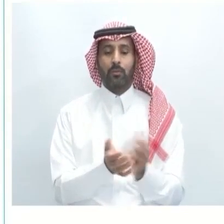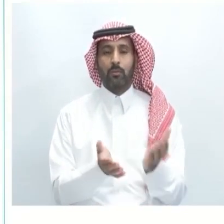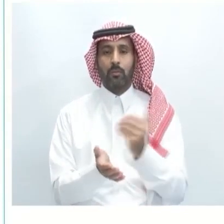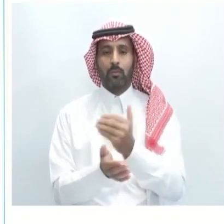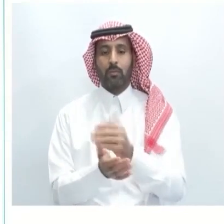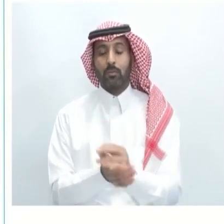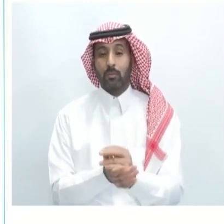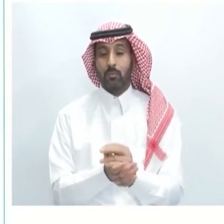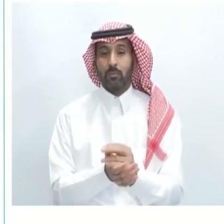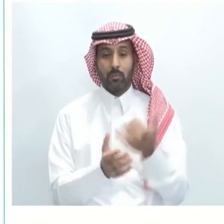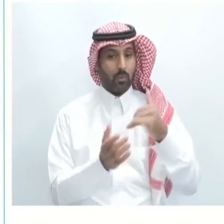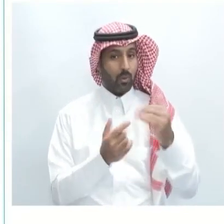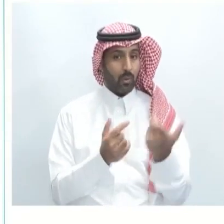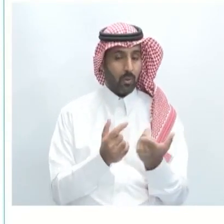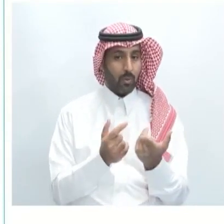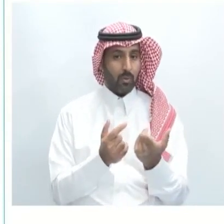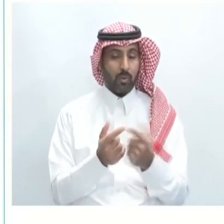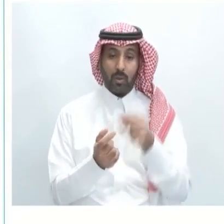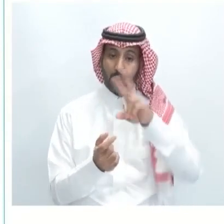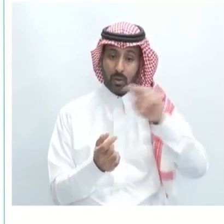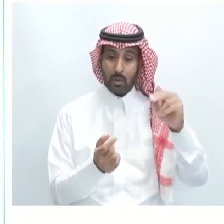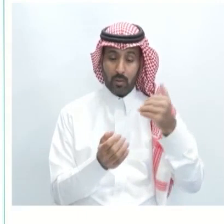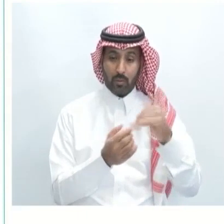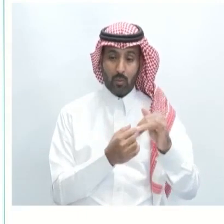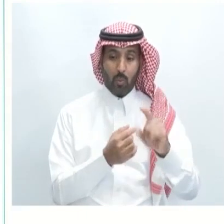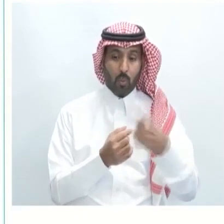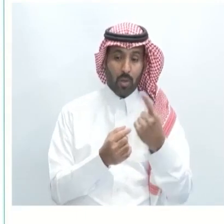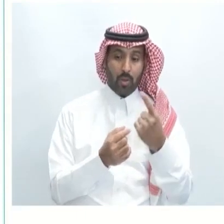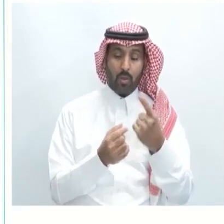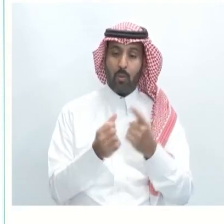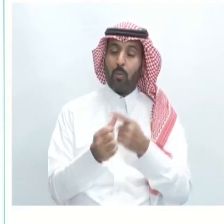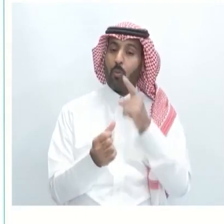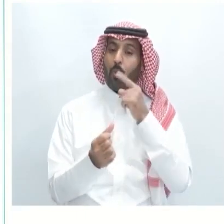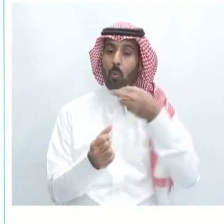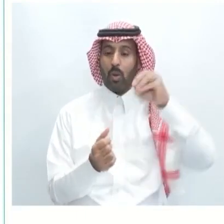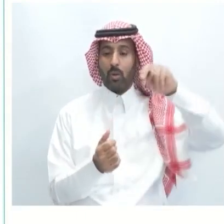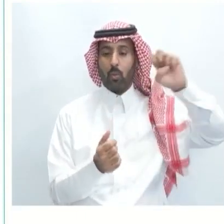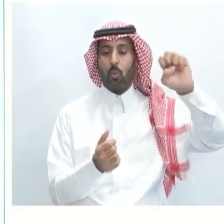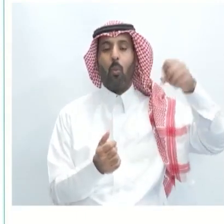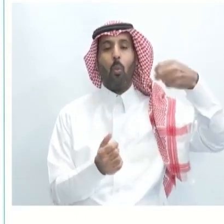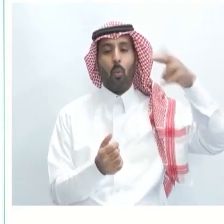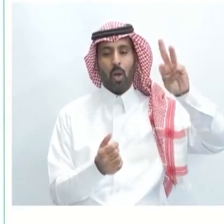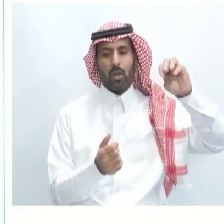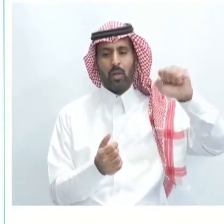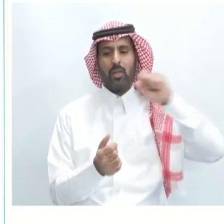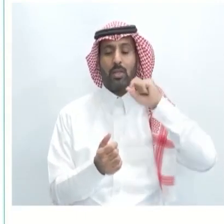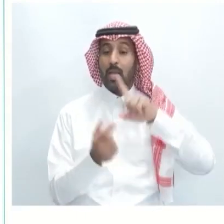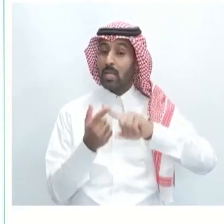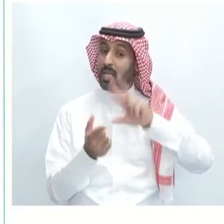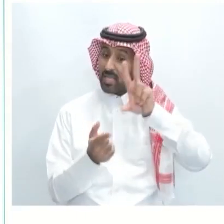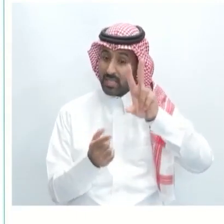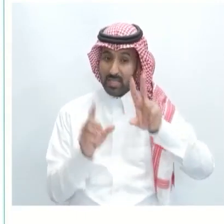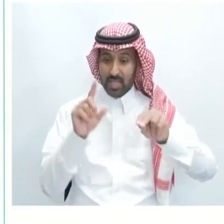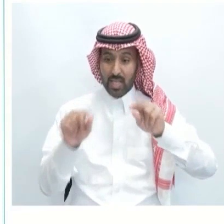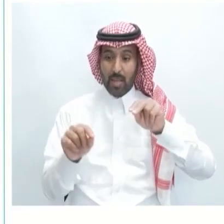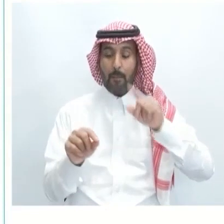use. Another way, in the same way, one way, as, likewise, and similarly.